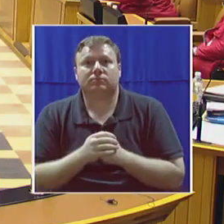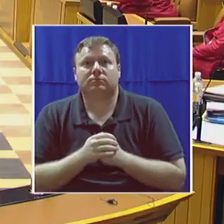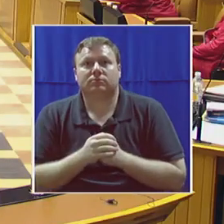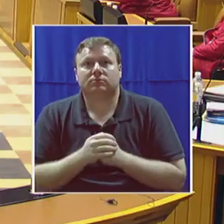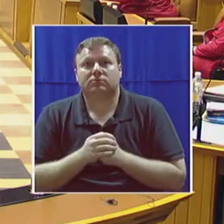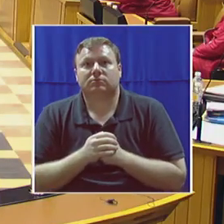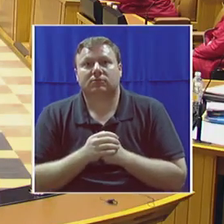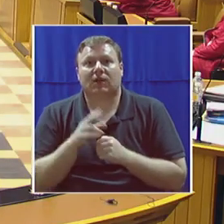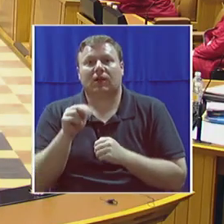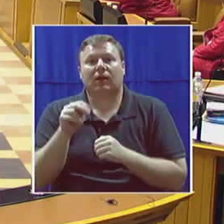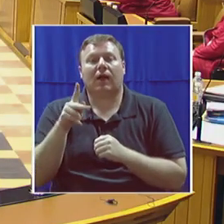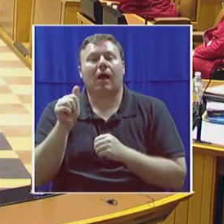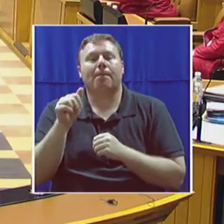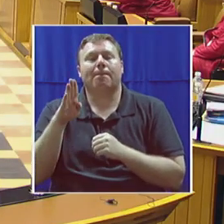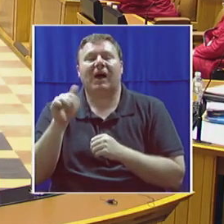drani